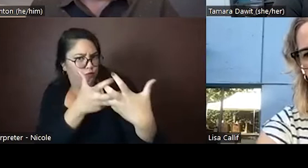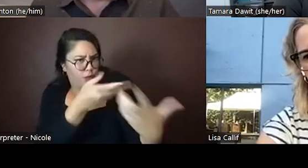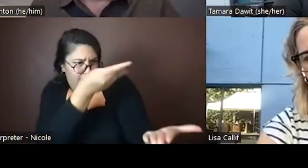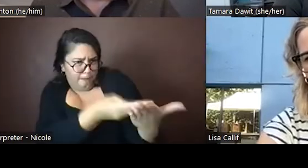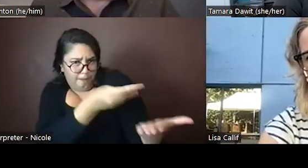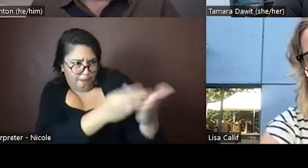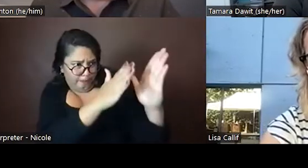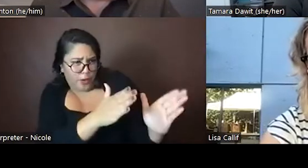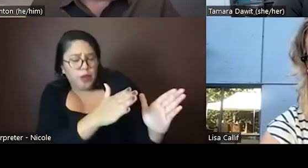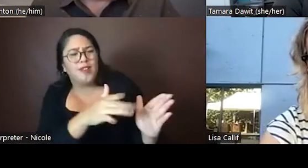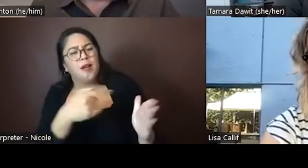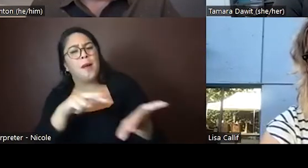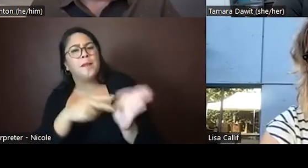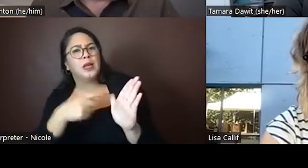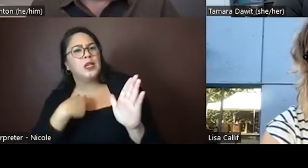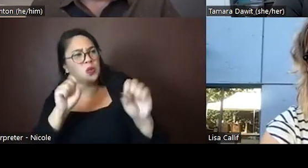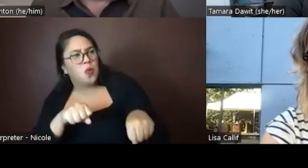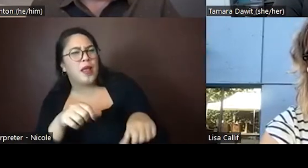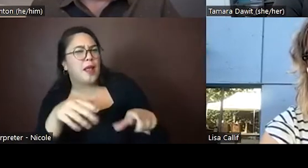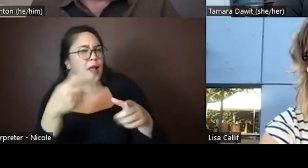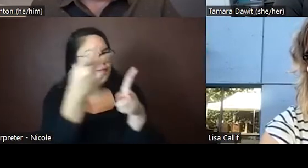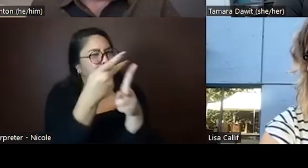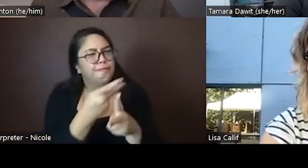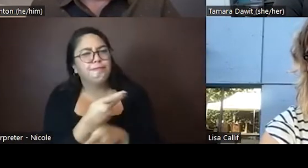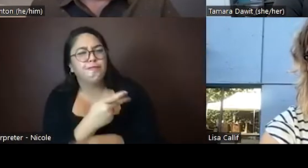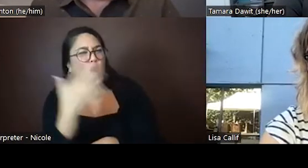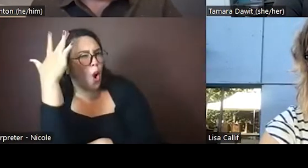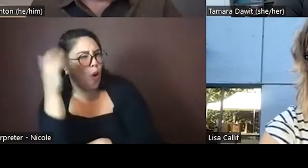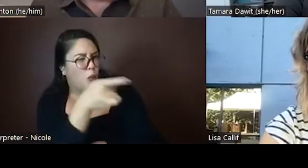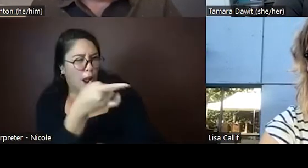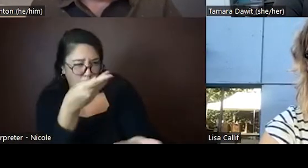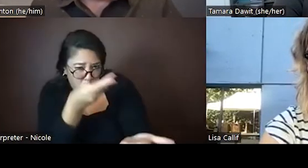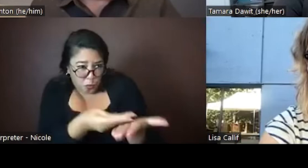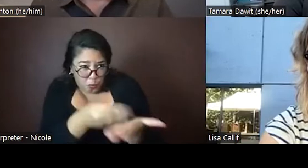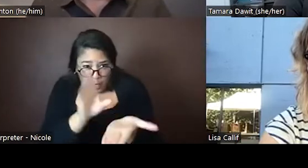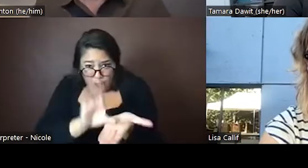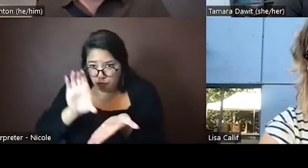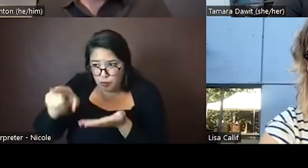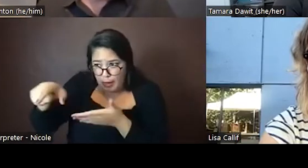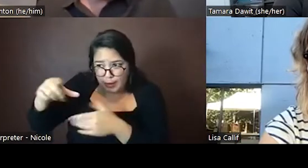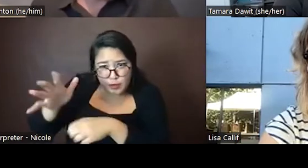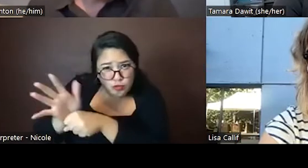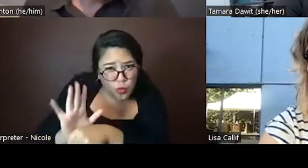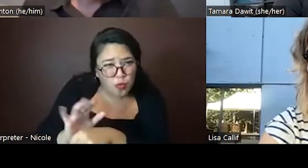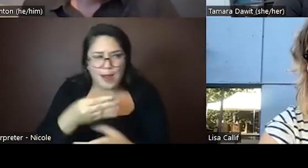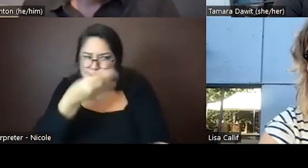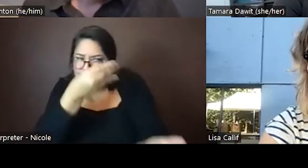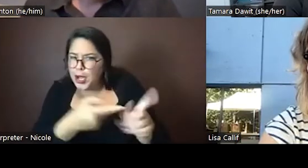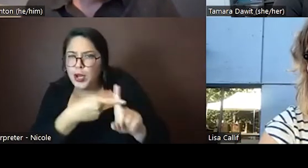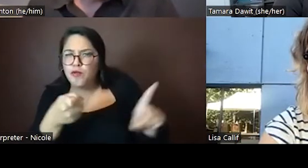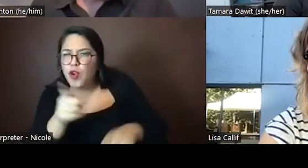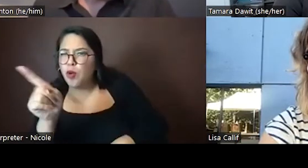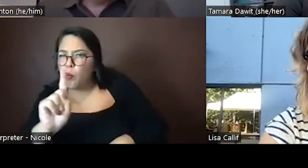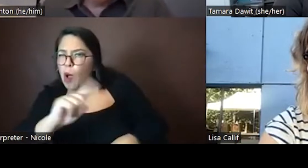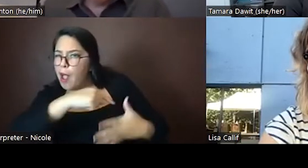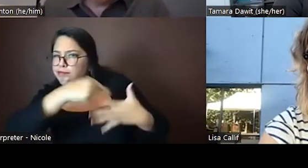also uncover why are they really funding this content? What are they planning to do with it? And where did their money come from? Because I've certainly seen